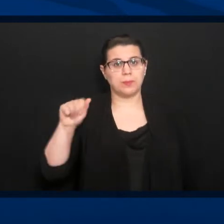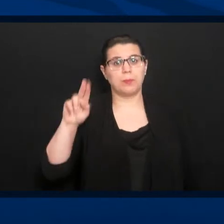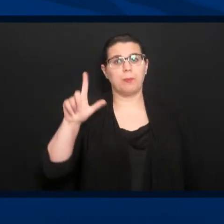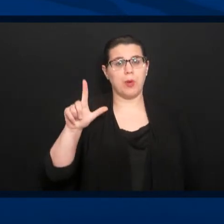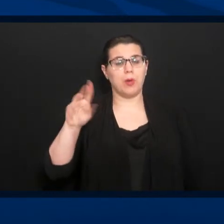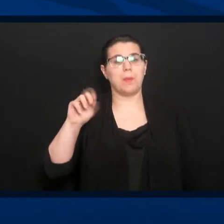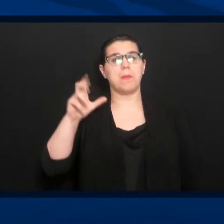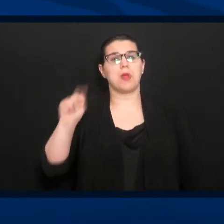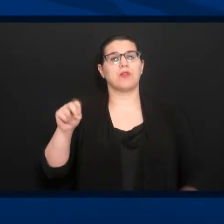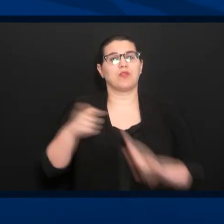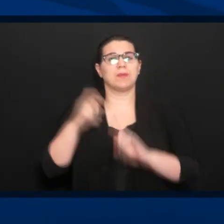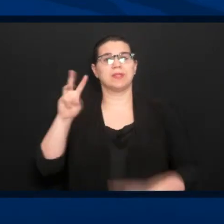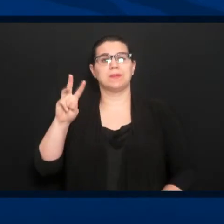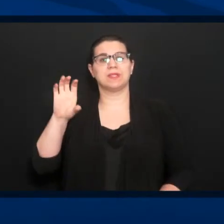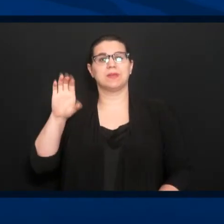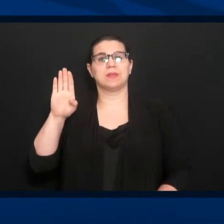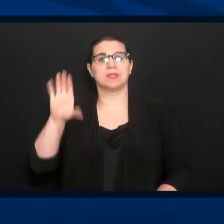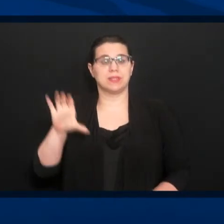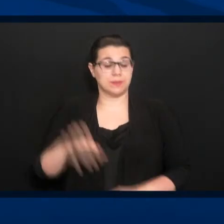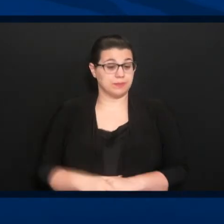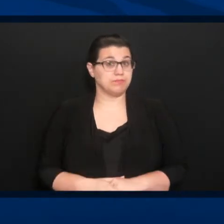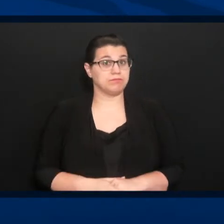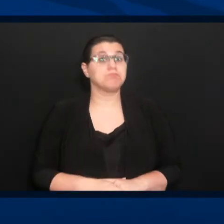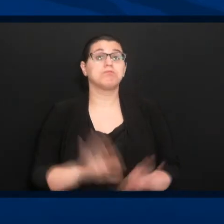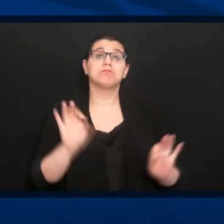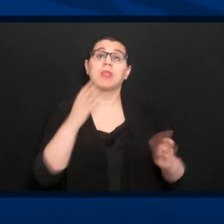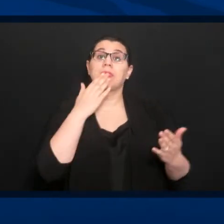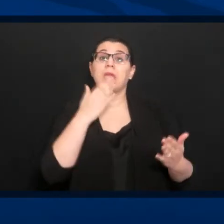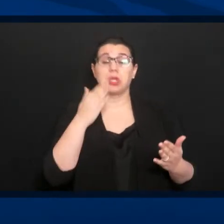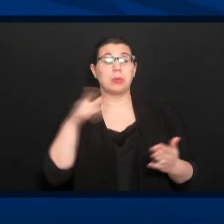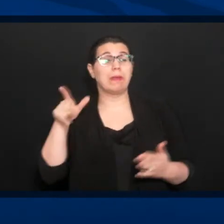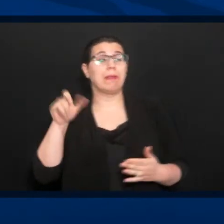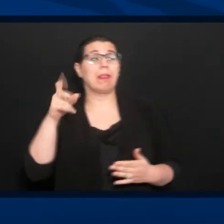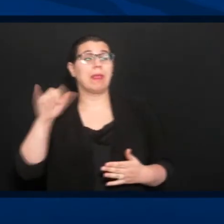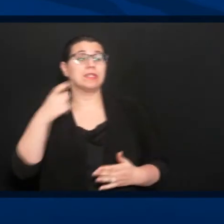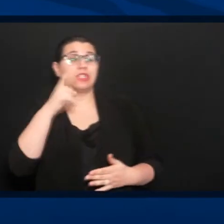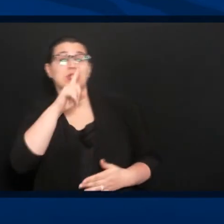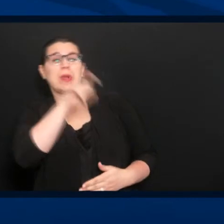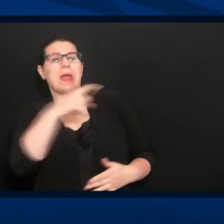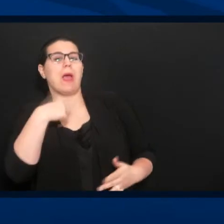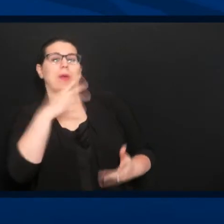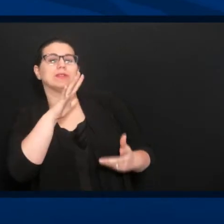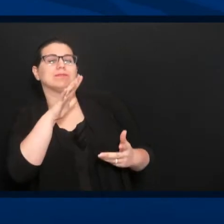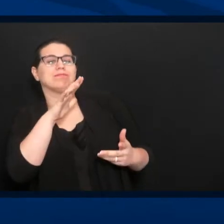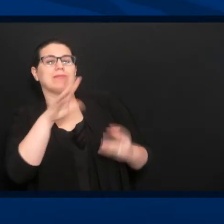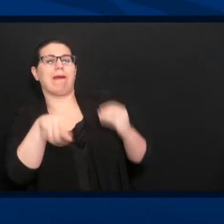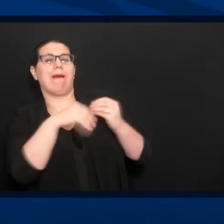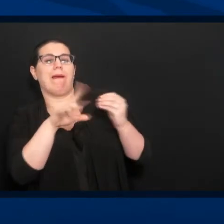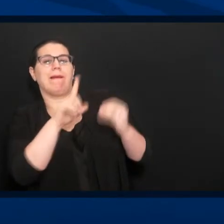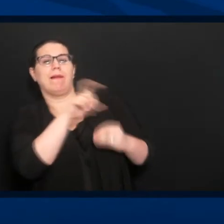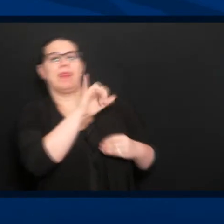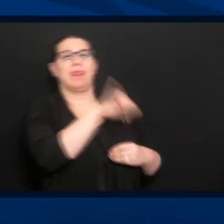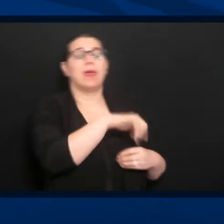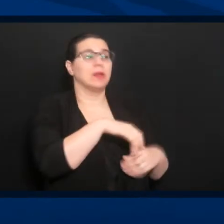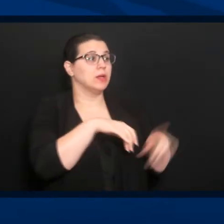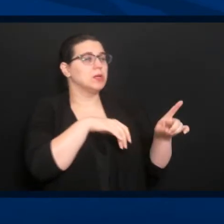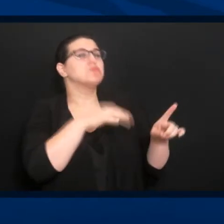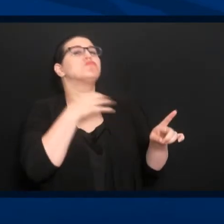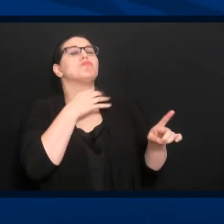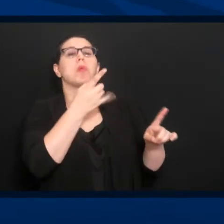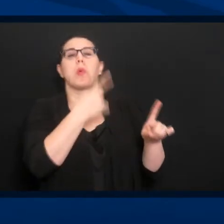Thank you. And Governor, I'm going to follow up on Lindsay's question a little bit. When does your office or you